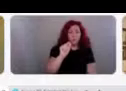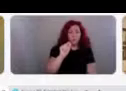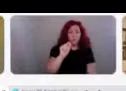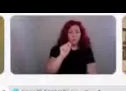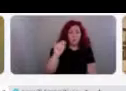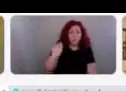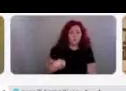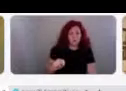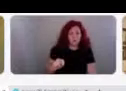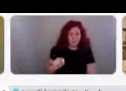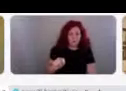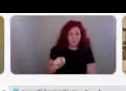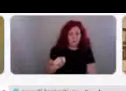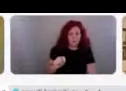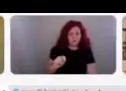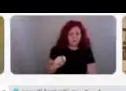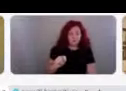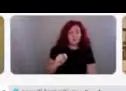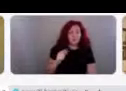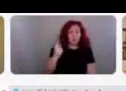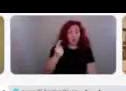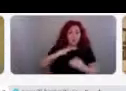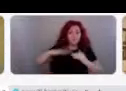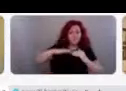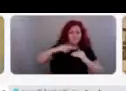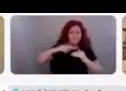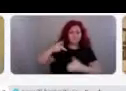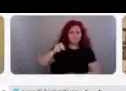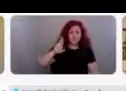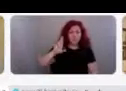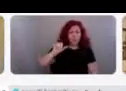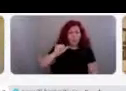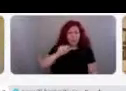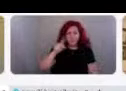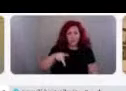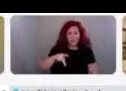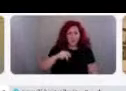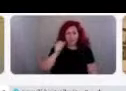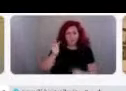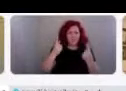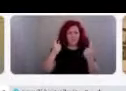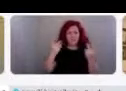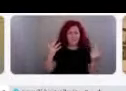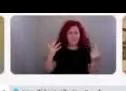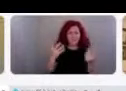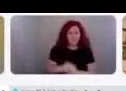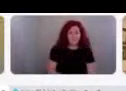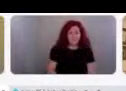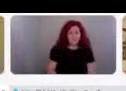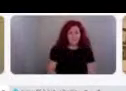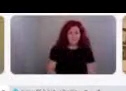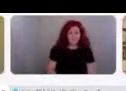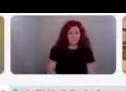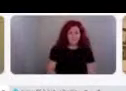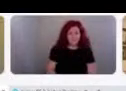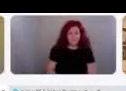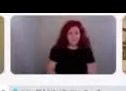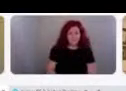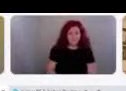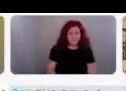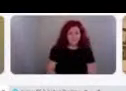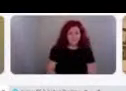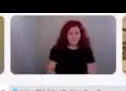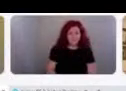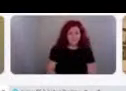it's always been up in the area where we live in peoria which makes no sense to me so